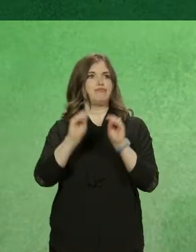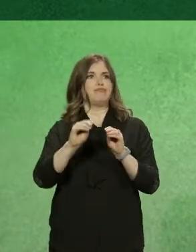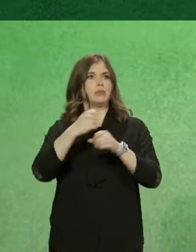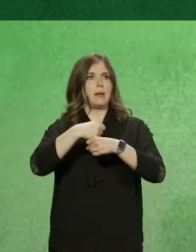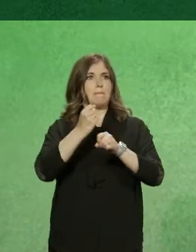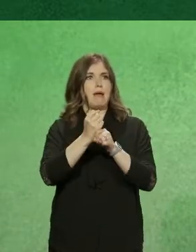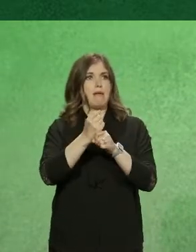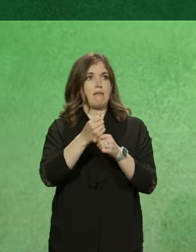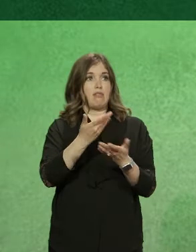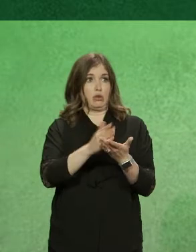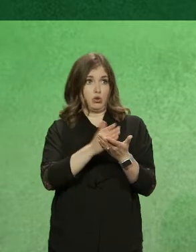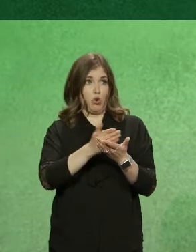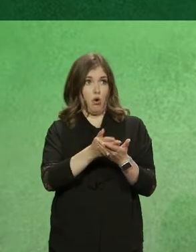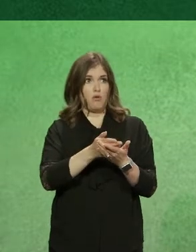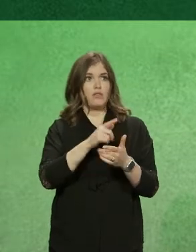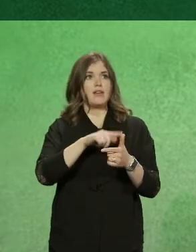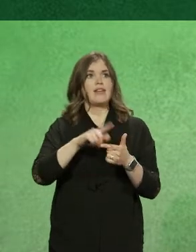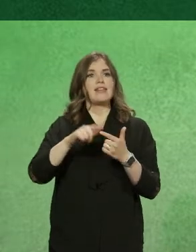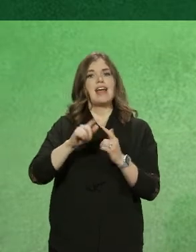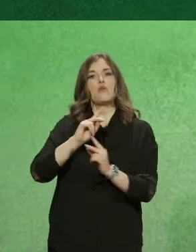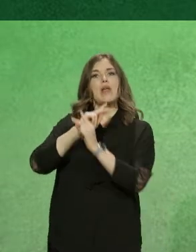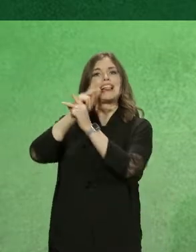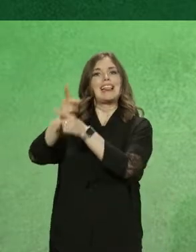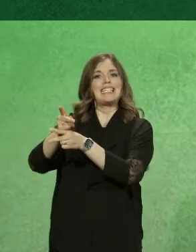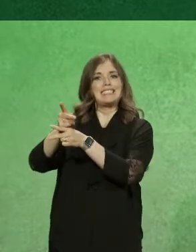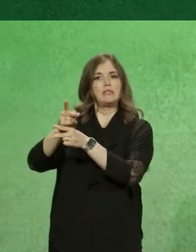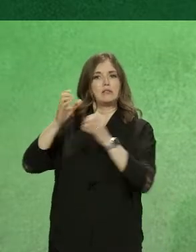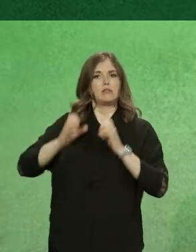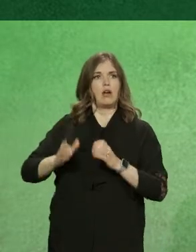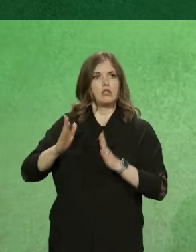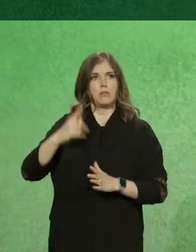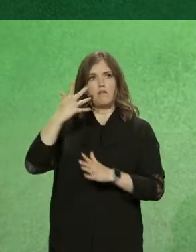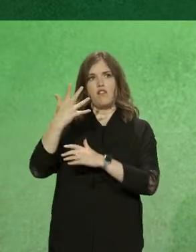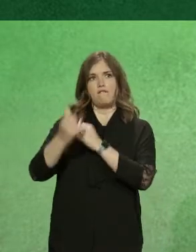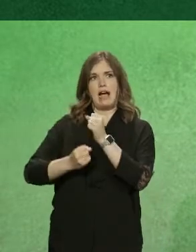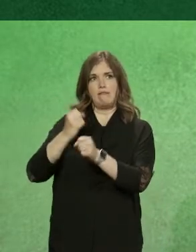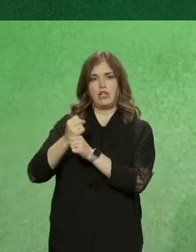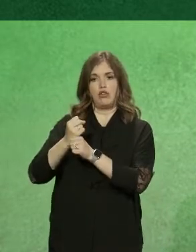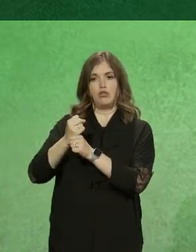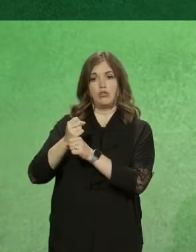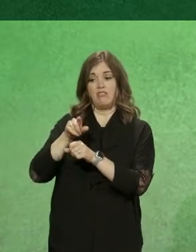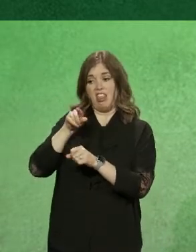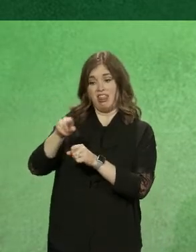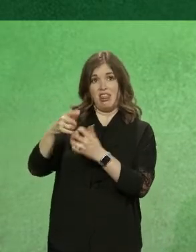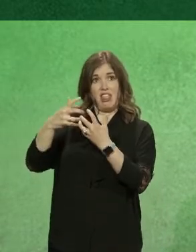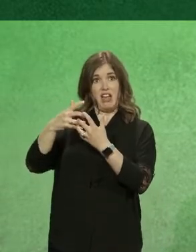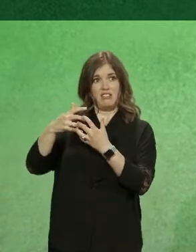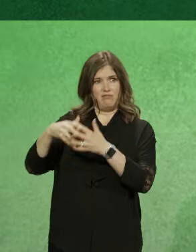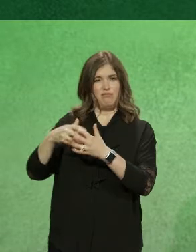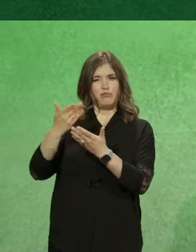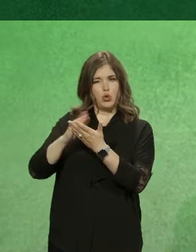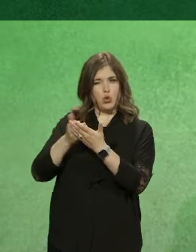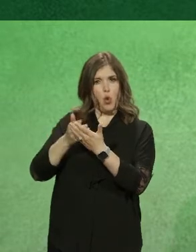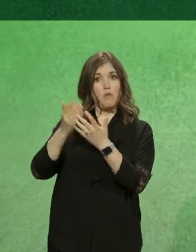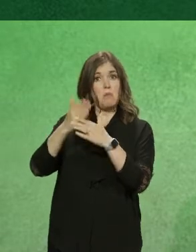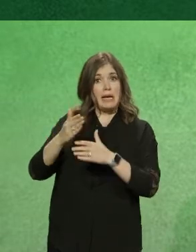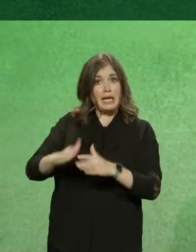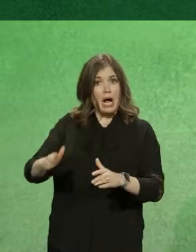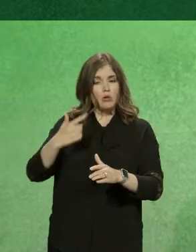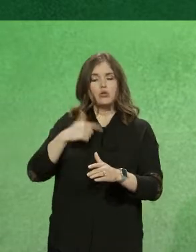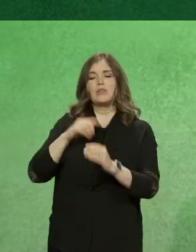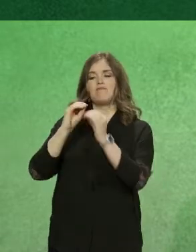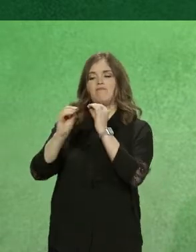then leased to customers for 5 years. When the stove breaks down, it is repaired by our sales agents, whom we have